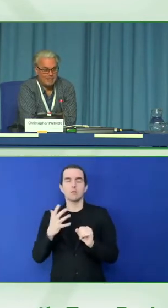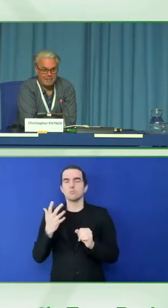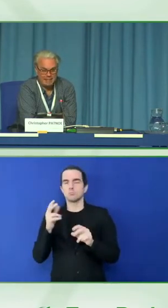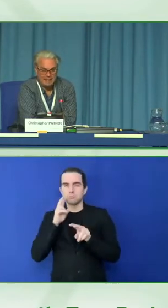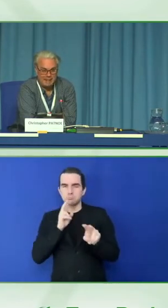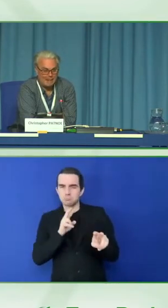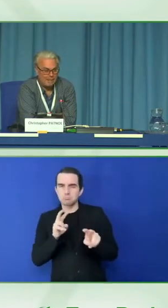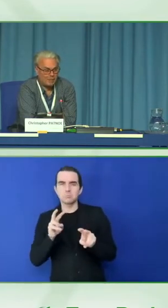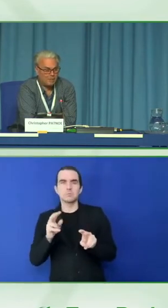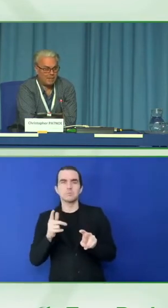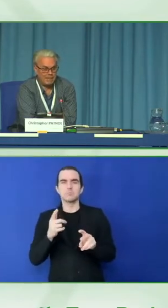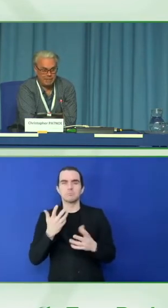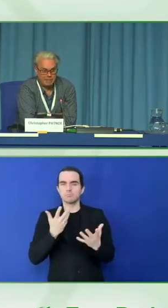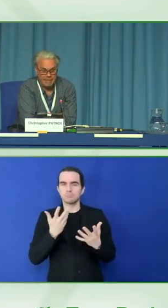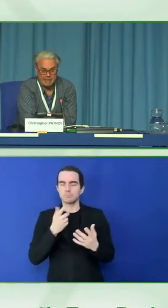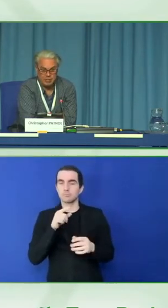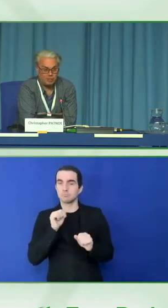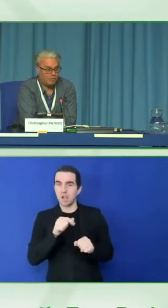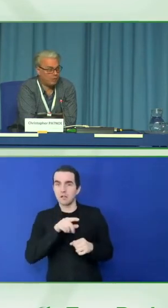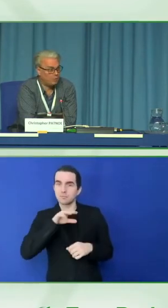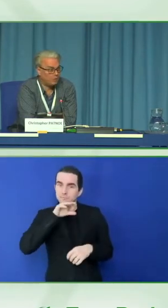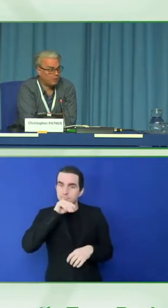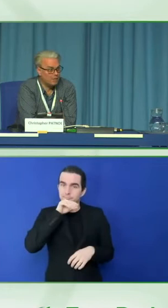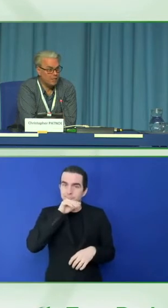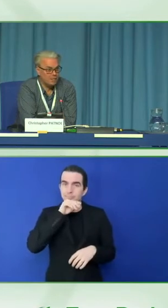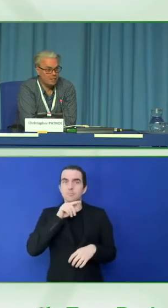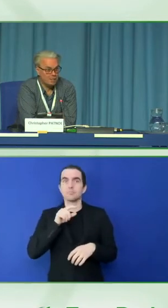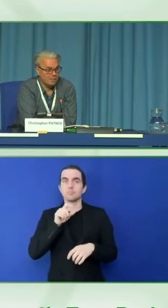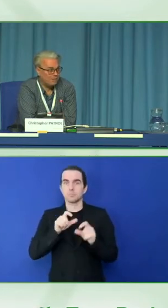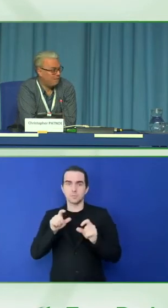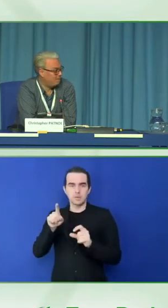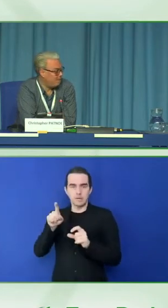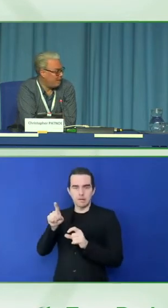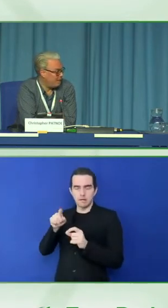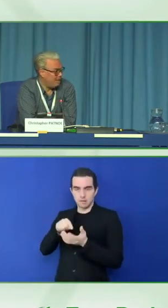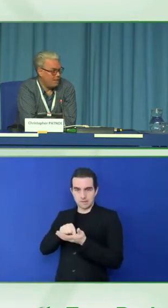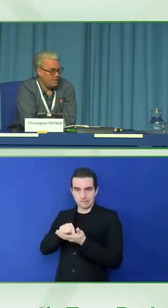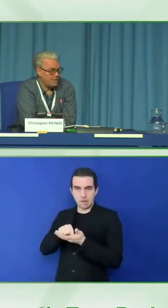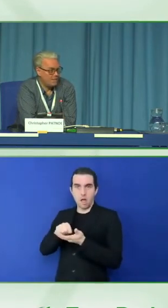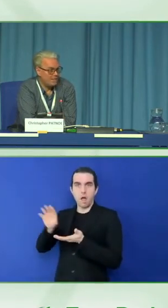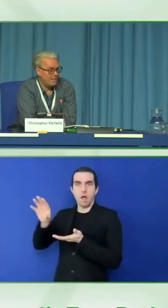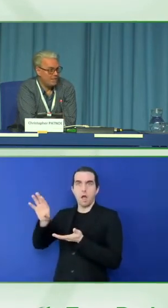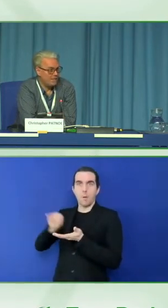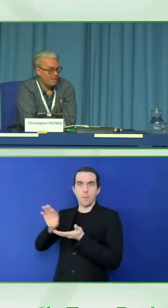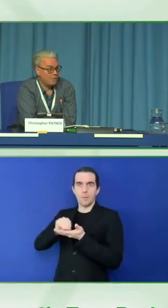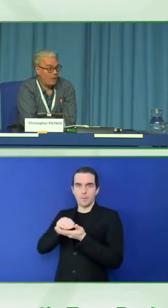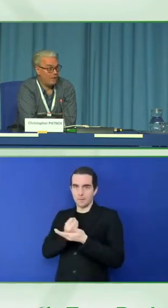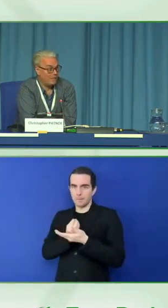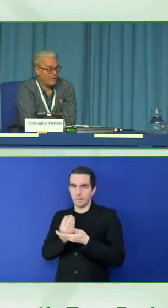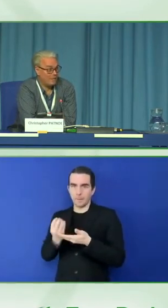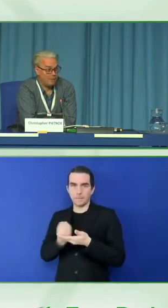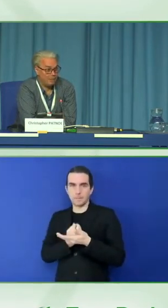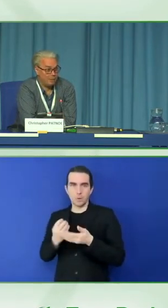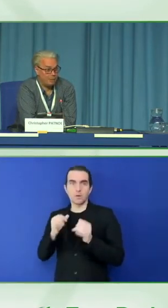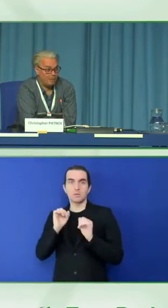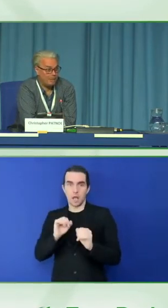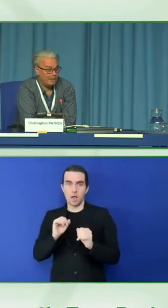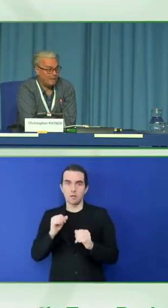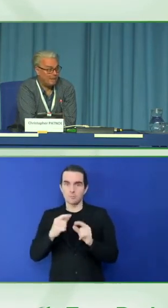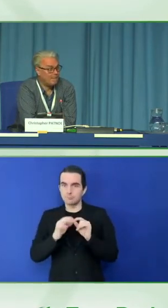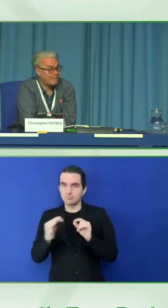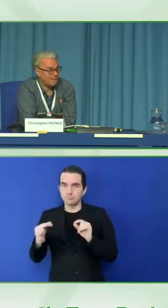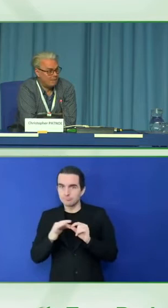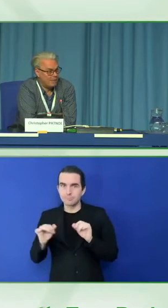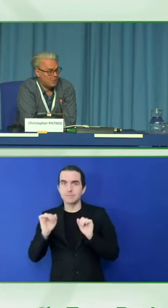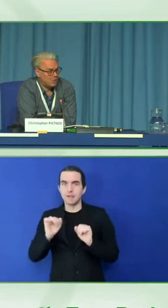really interesting things that can happen in terms of text recognition in the real world. So for me, this awareness is a real problem,